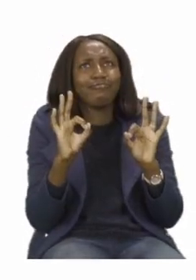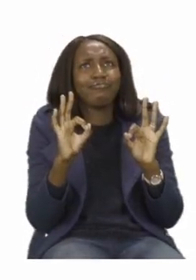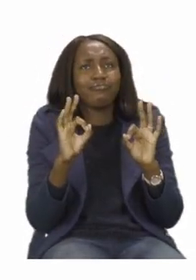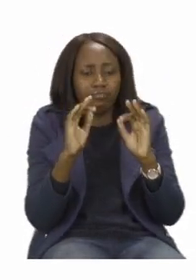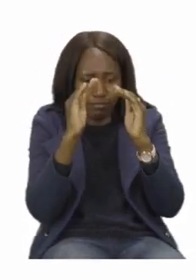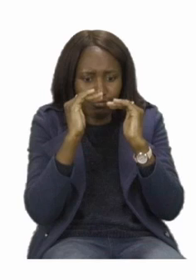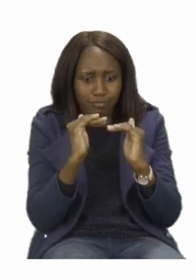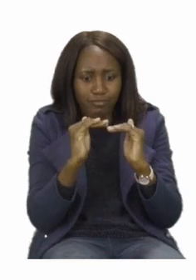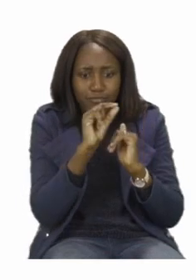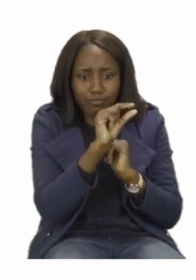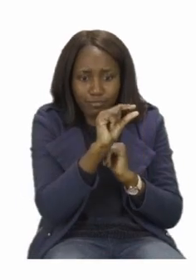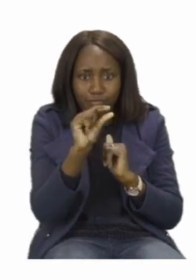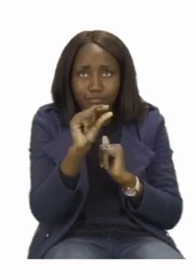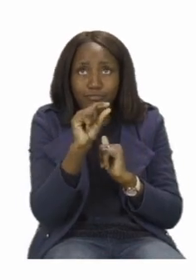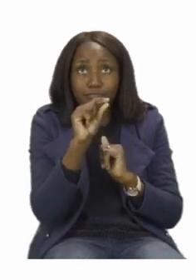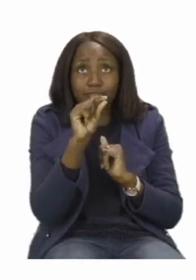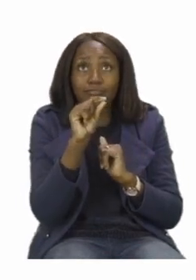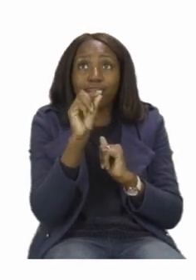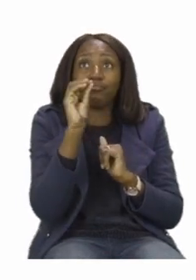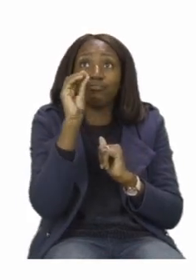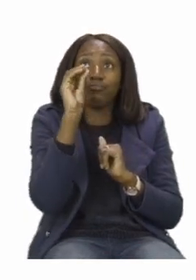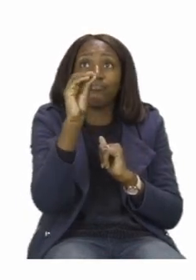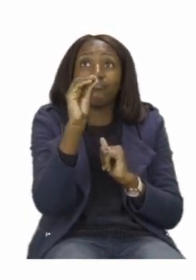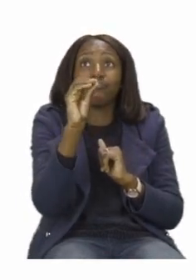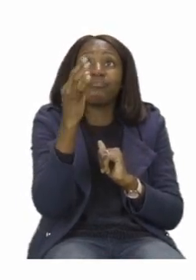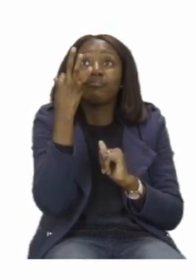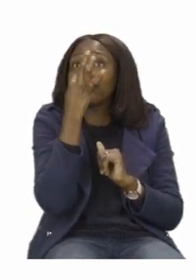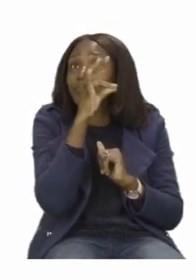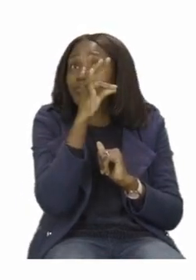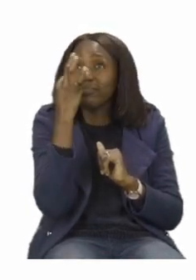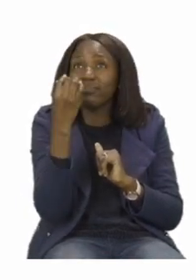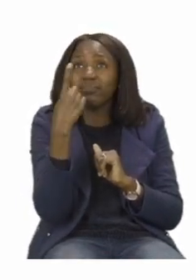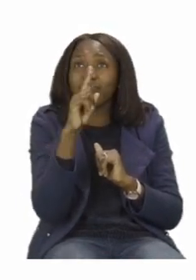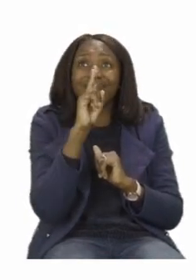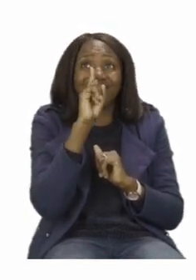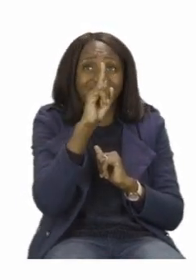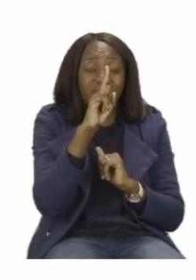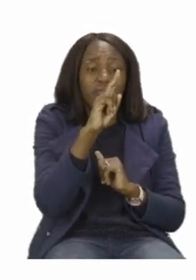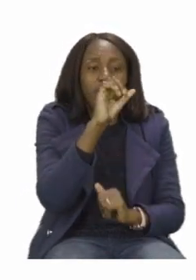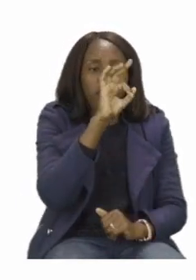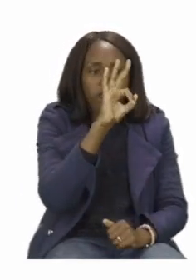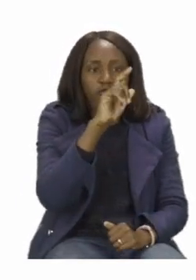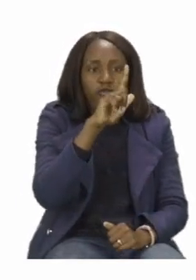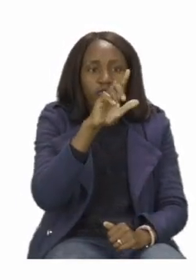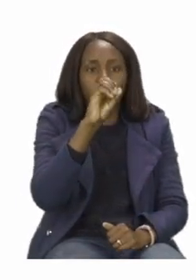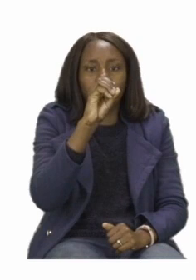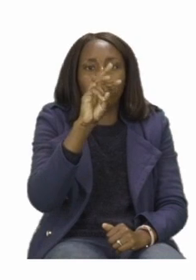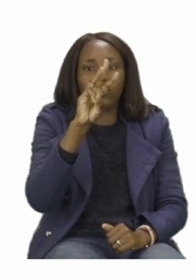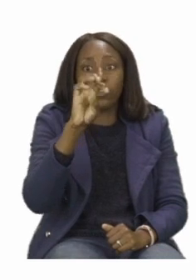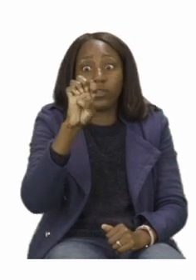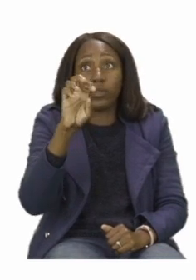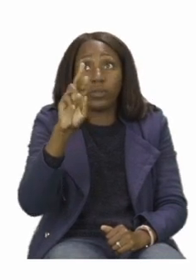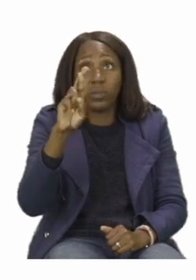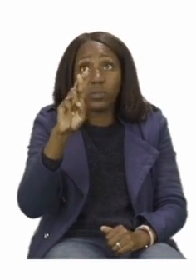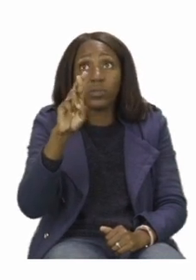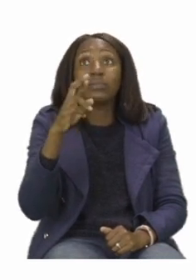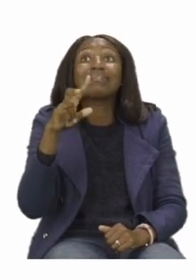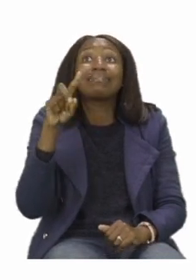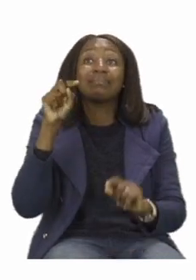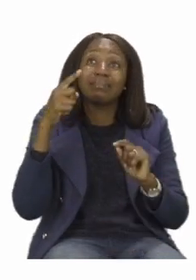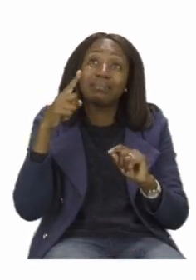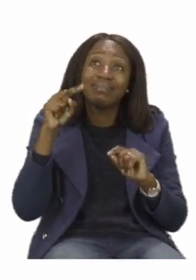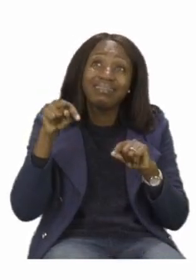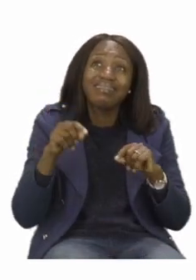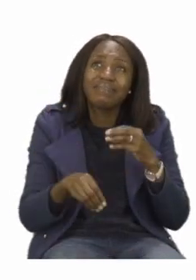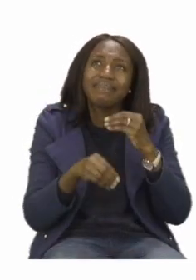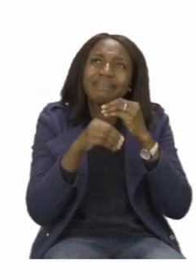On the dash, we are supposed to put flower, but remember, we are doing plurals. So, to